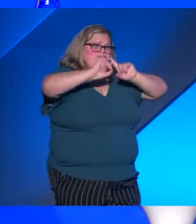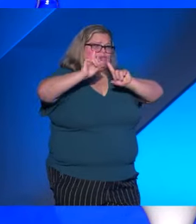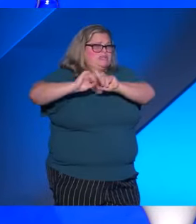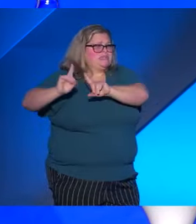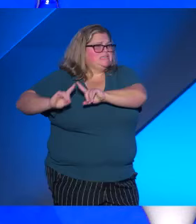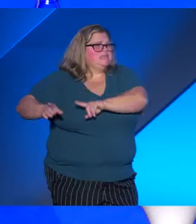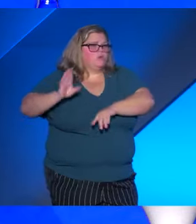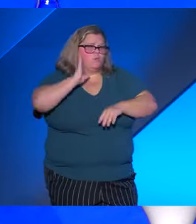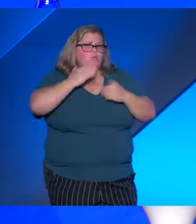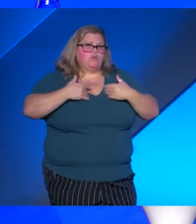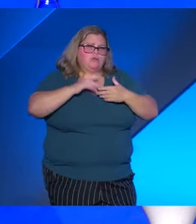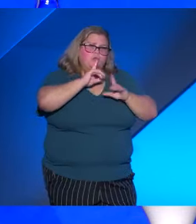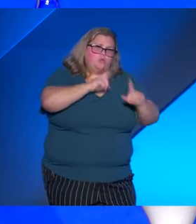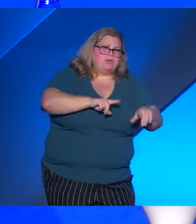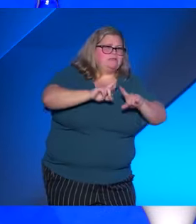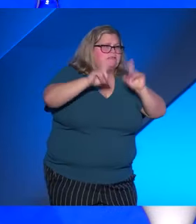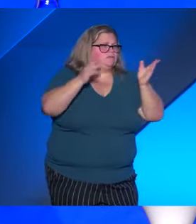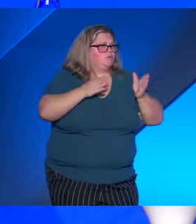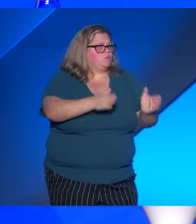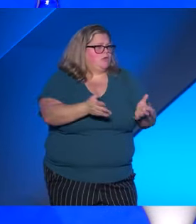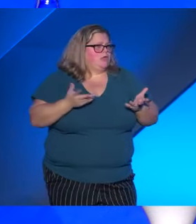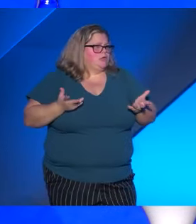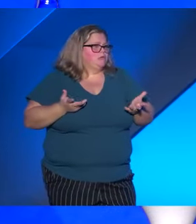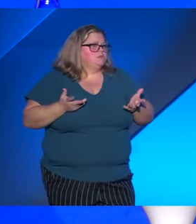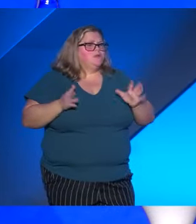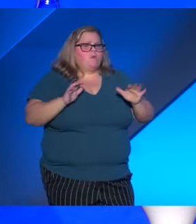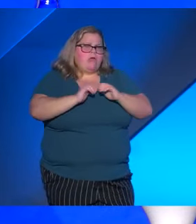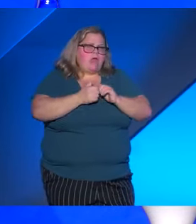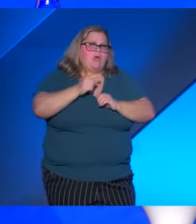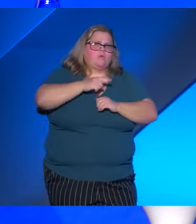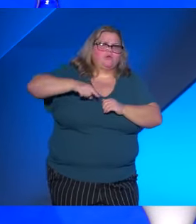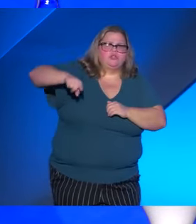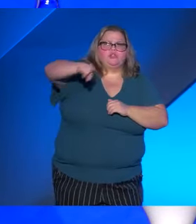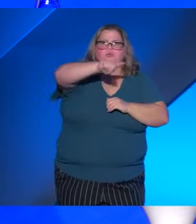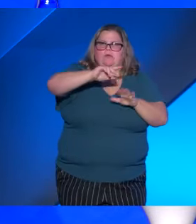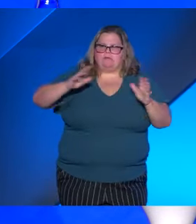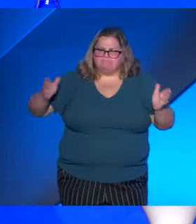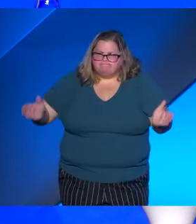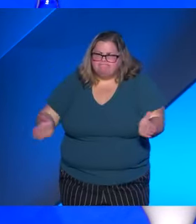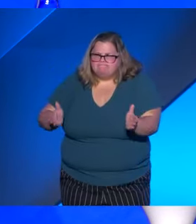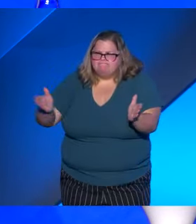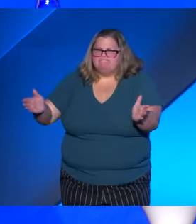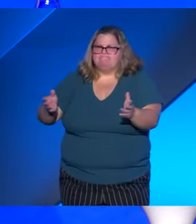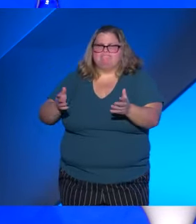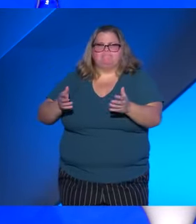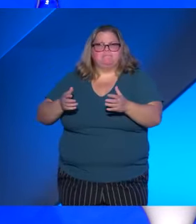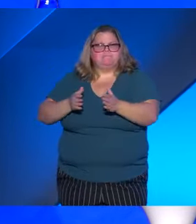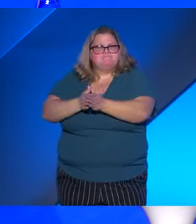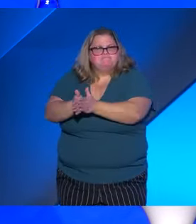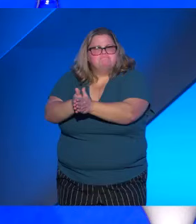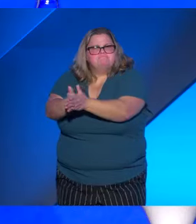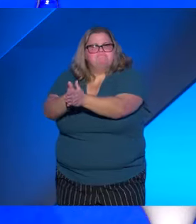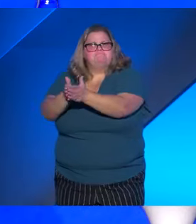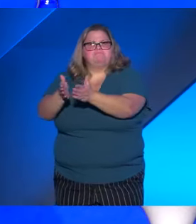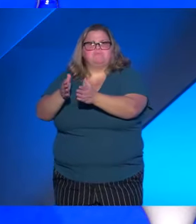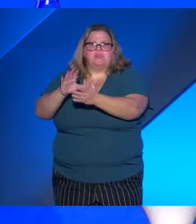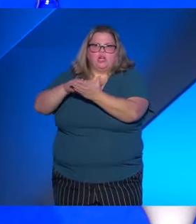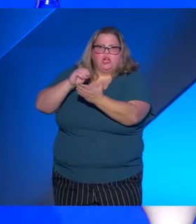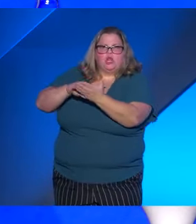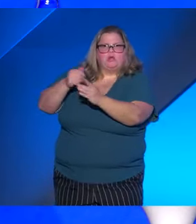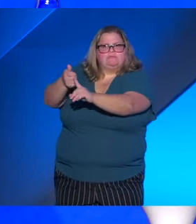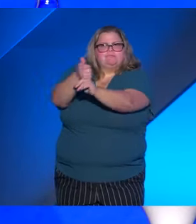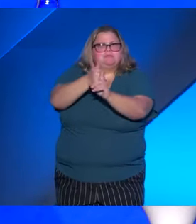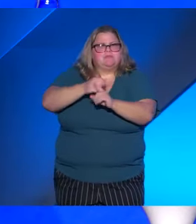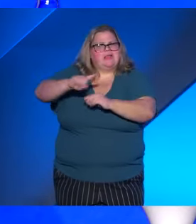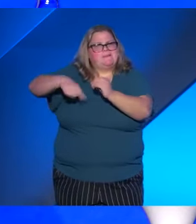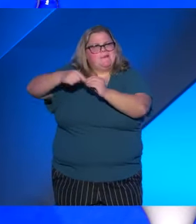differently. And how are you encouraging and enlightening and learning them about themselves, mm-hmm.